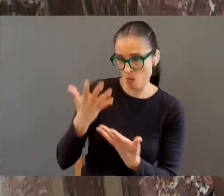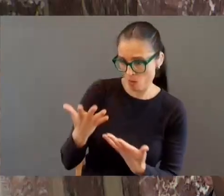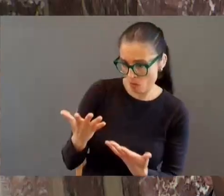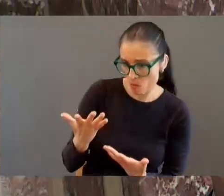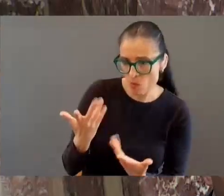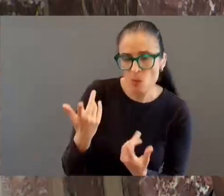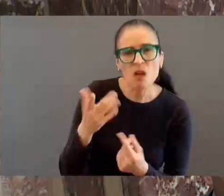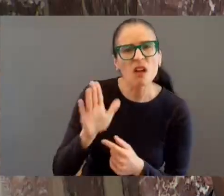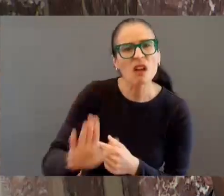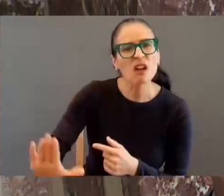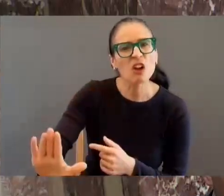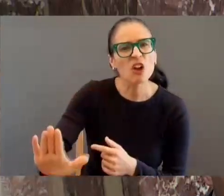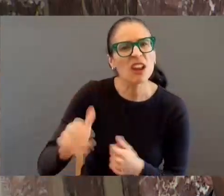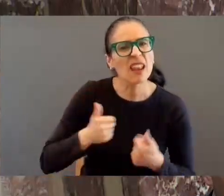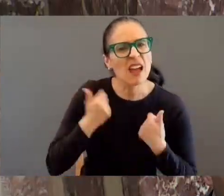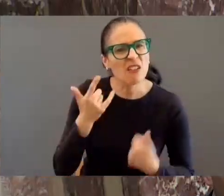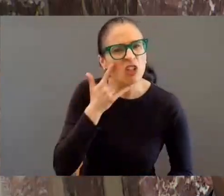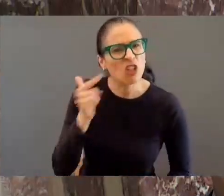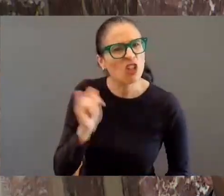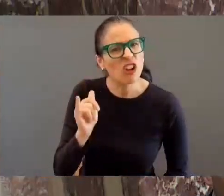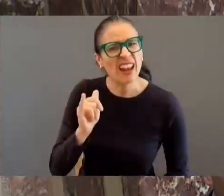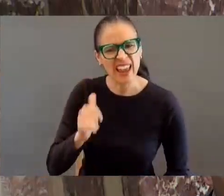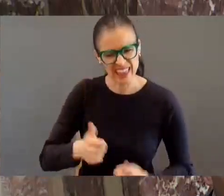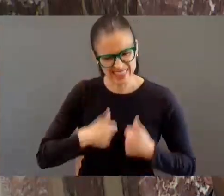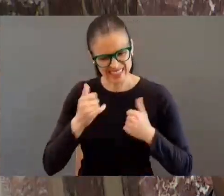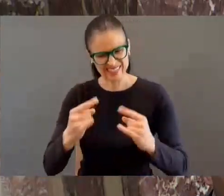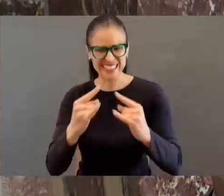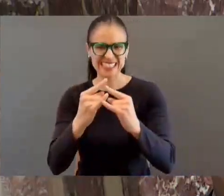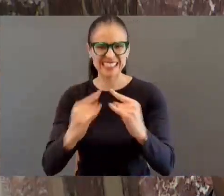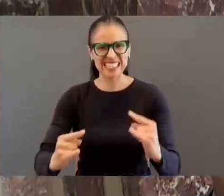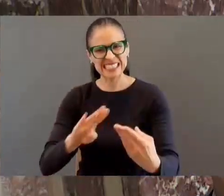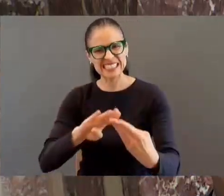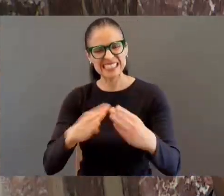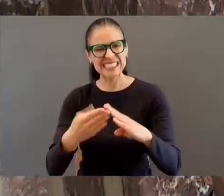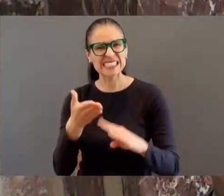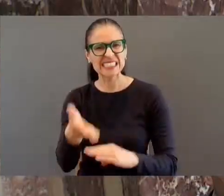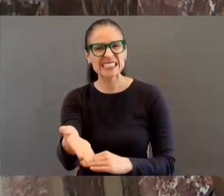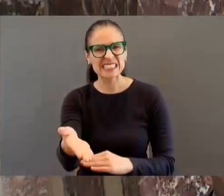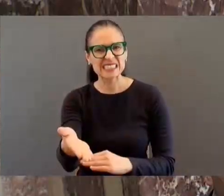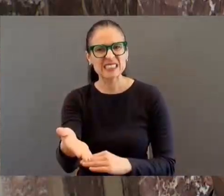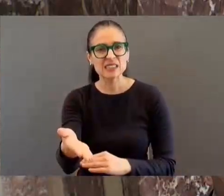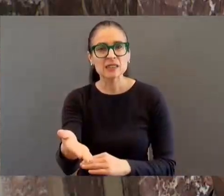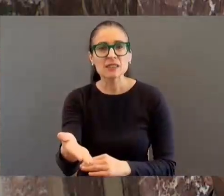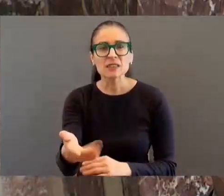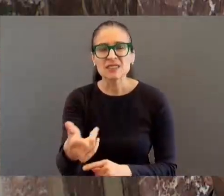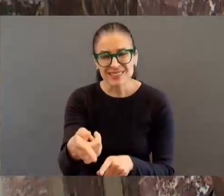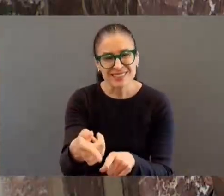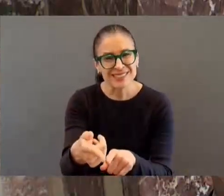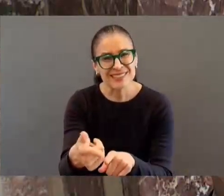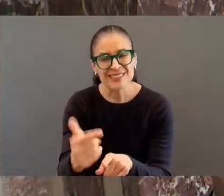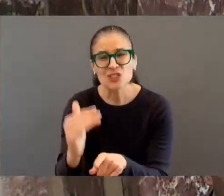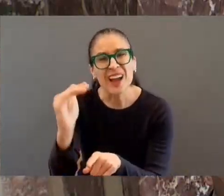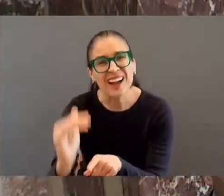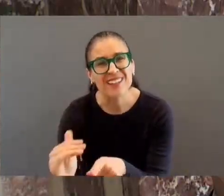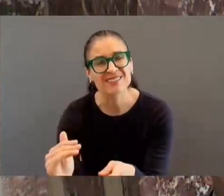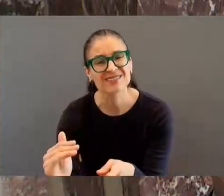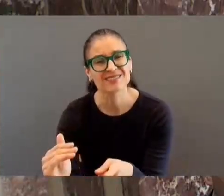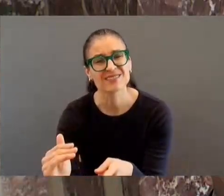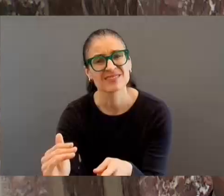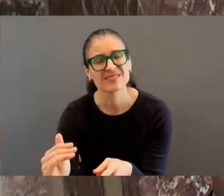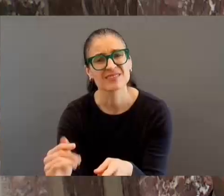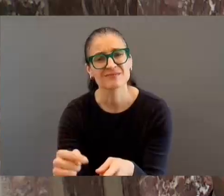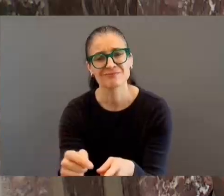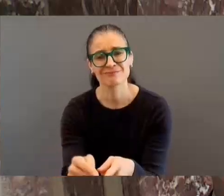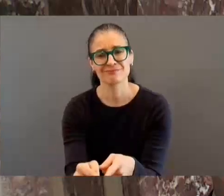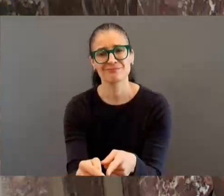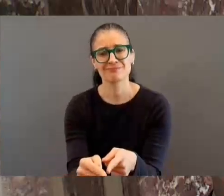Mr. Speaker, this was a child who was wanted,